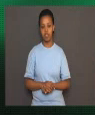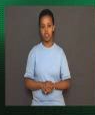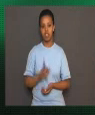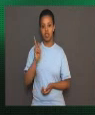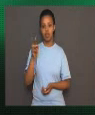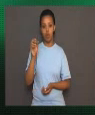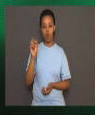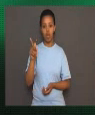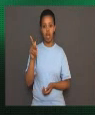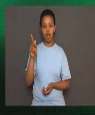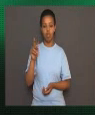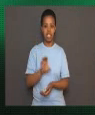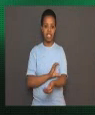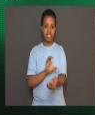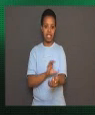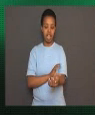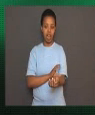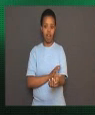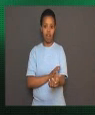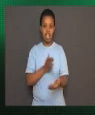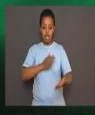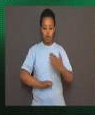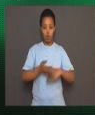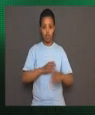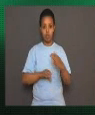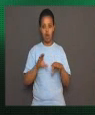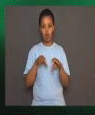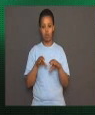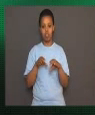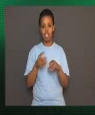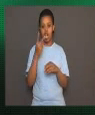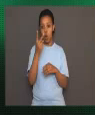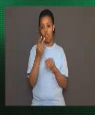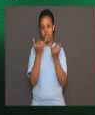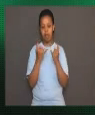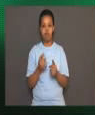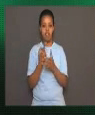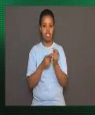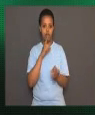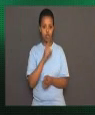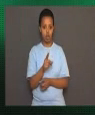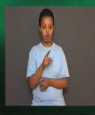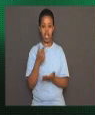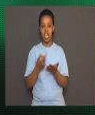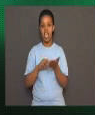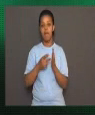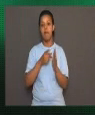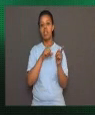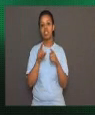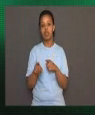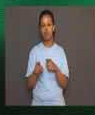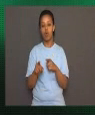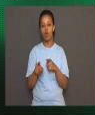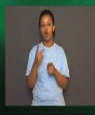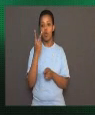Prokaryotic cells reproduce through binary fission. This means they split